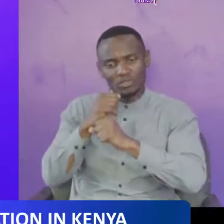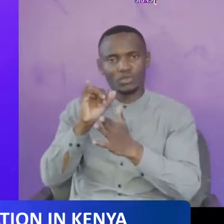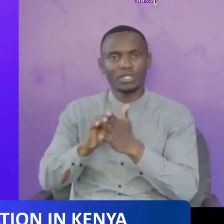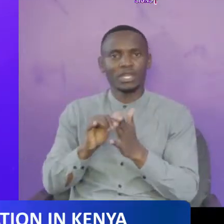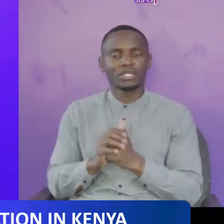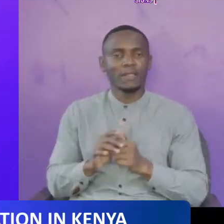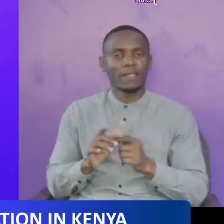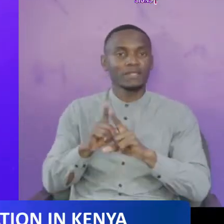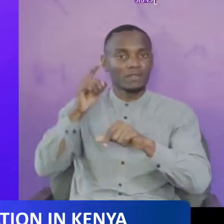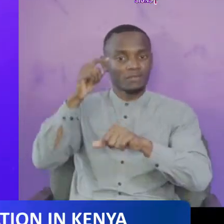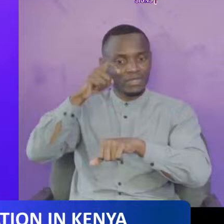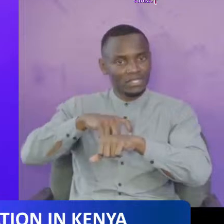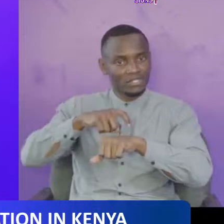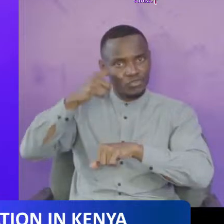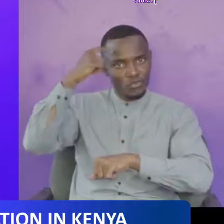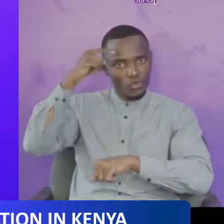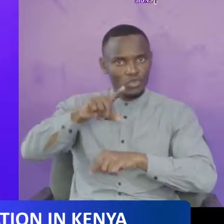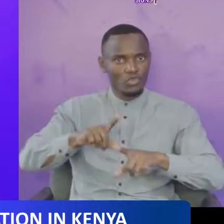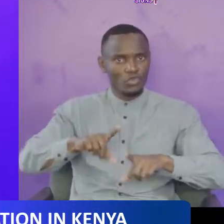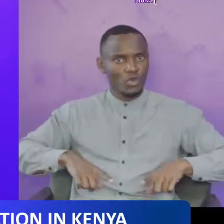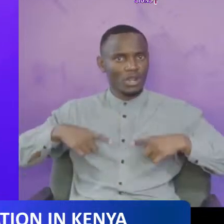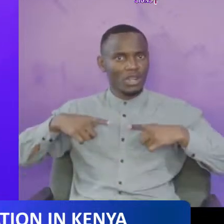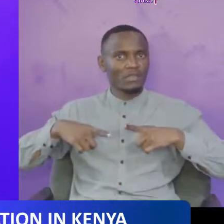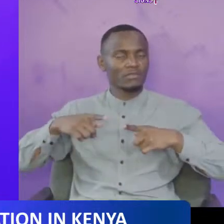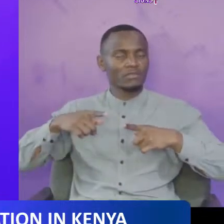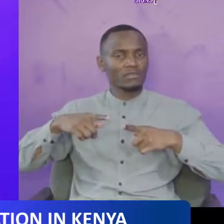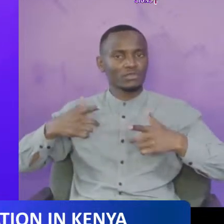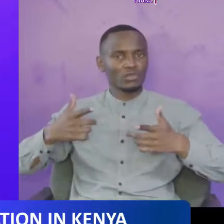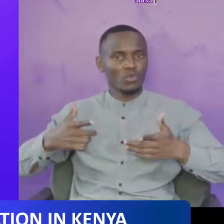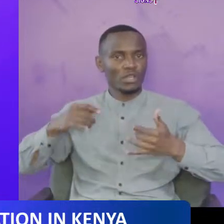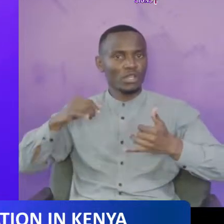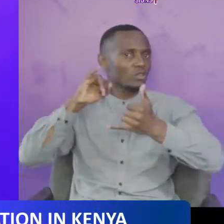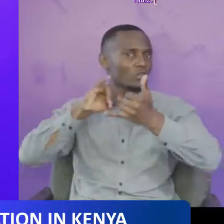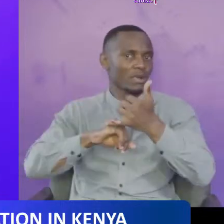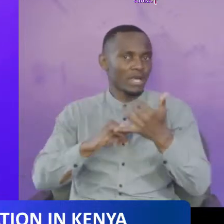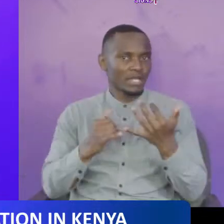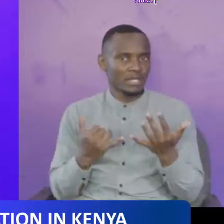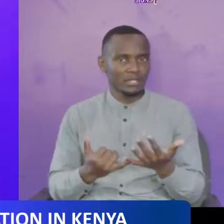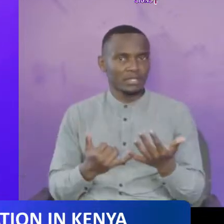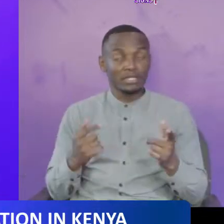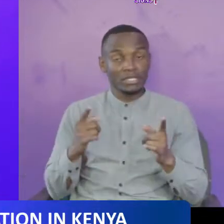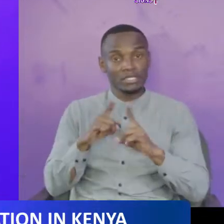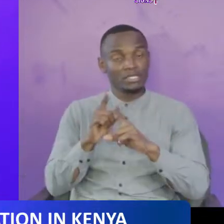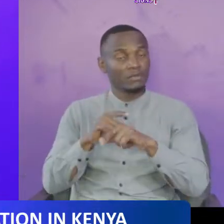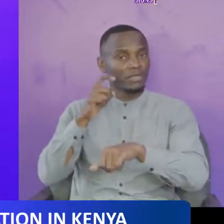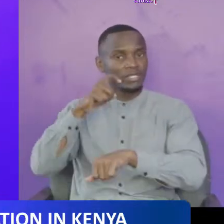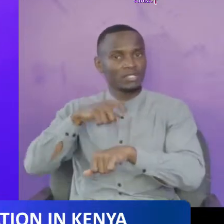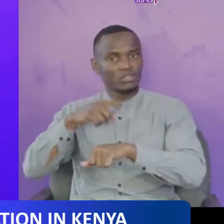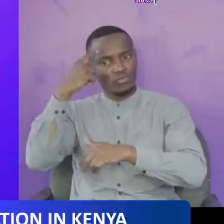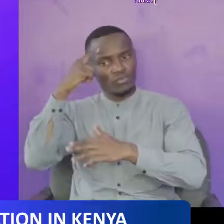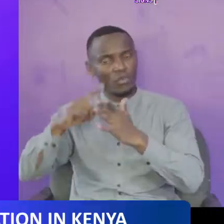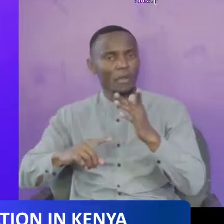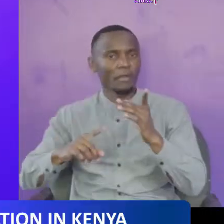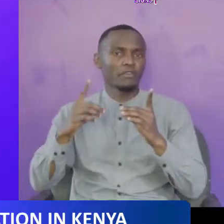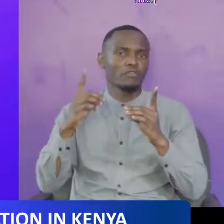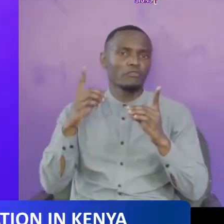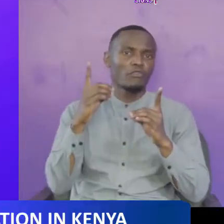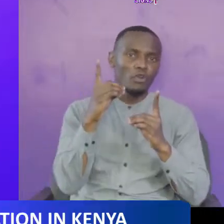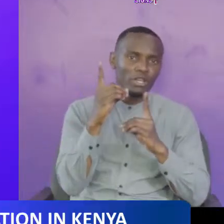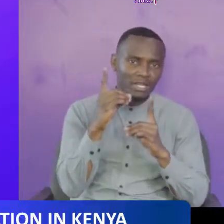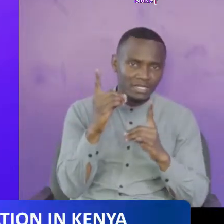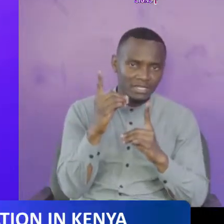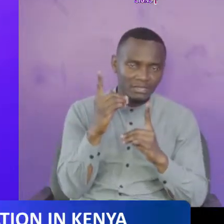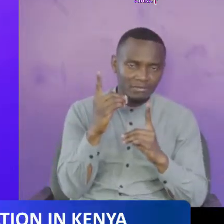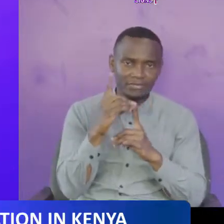season of your life to get married. This is the season of time to date. This is the season of time to